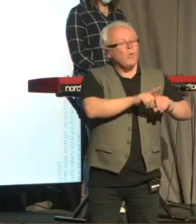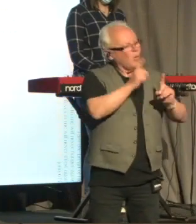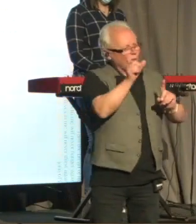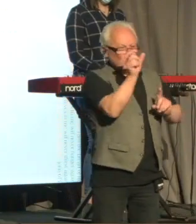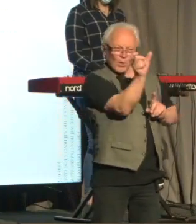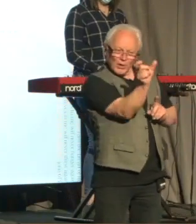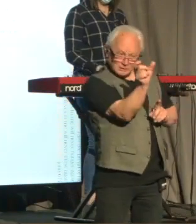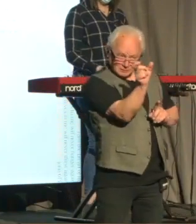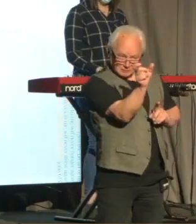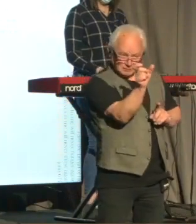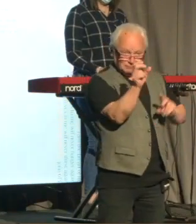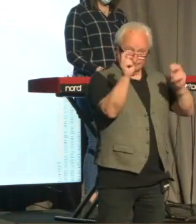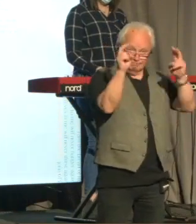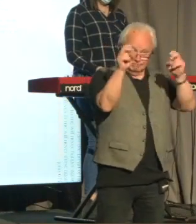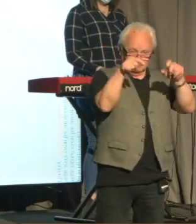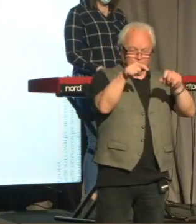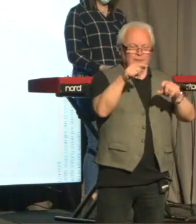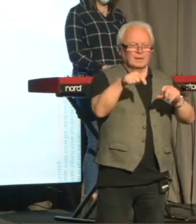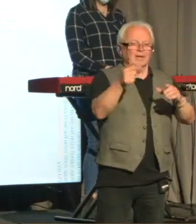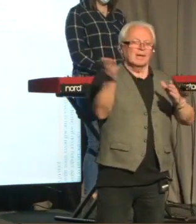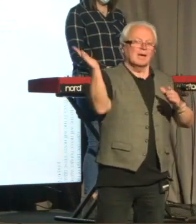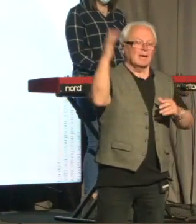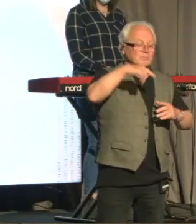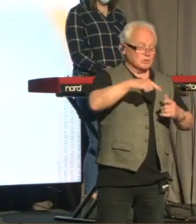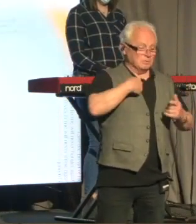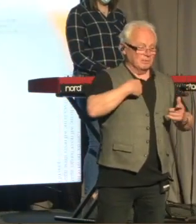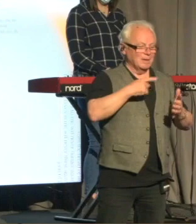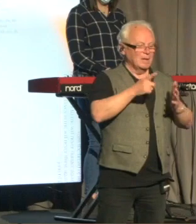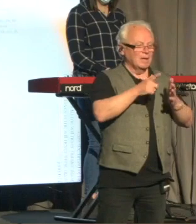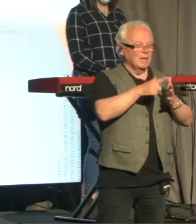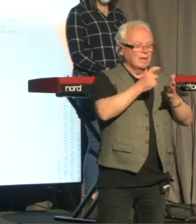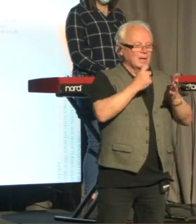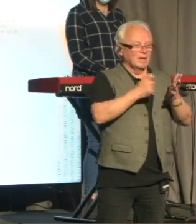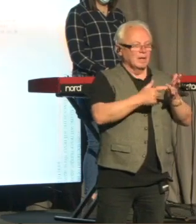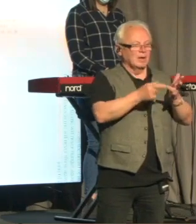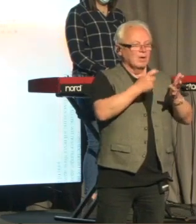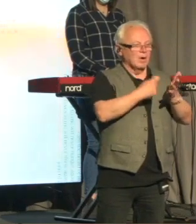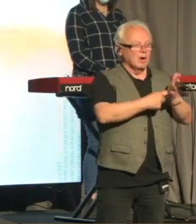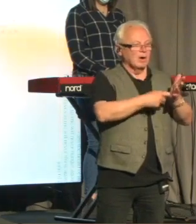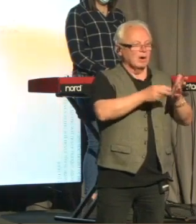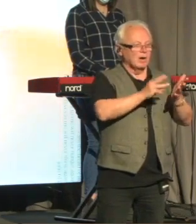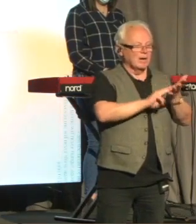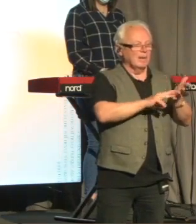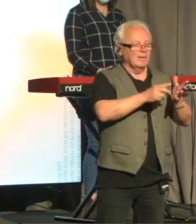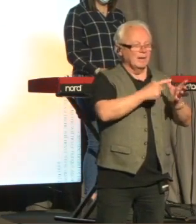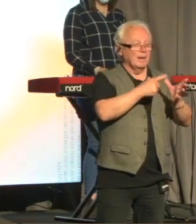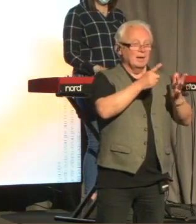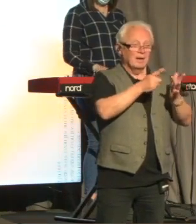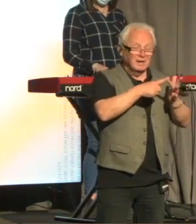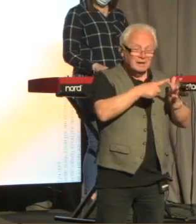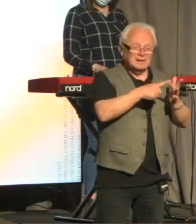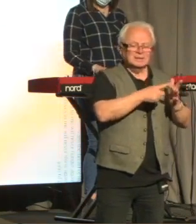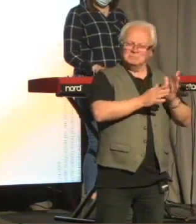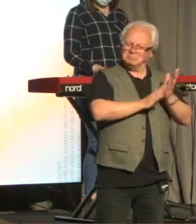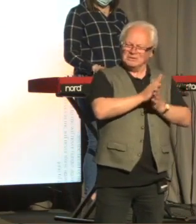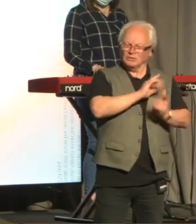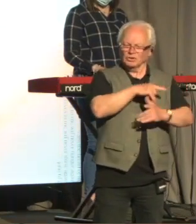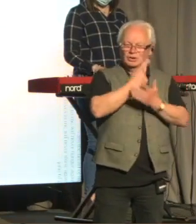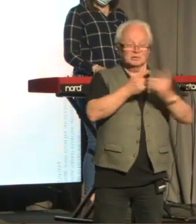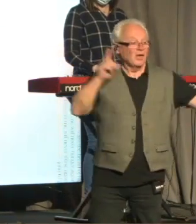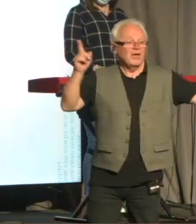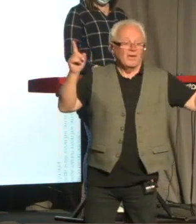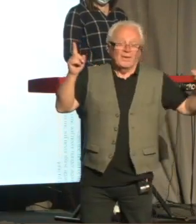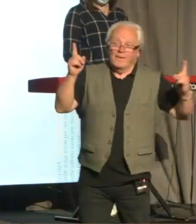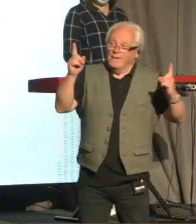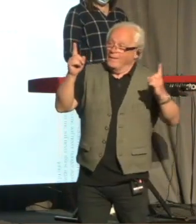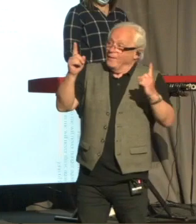there, when he says, who comes to me, is erkomai. And it doesn't mean to just approach